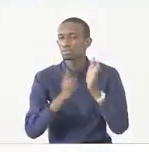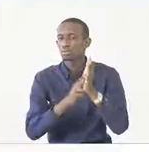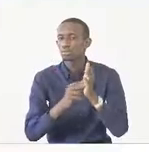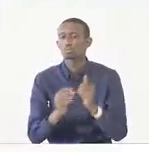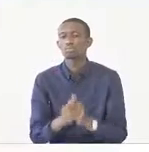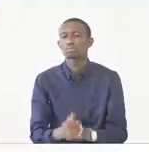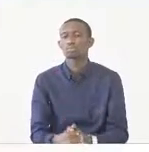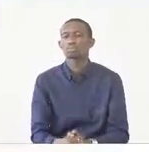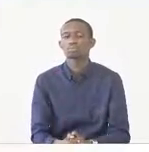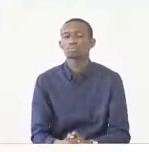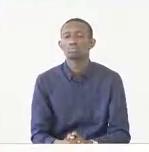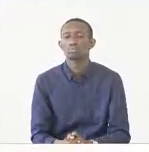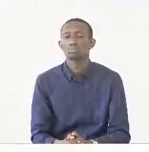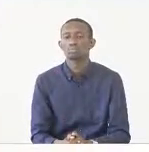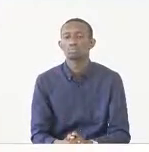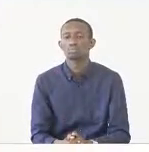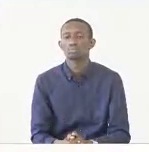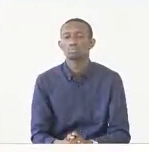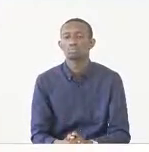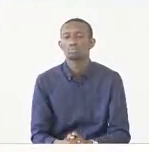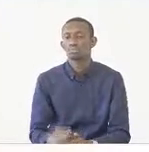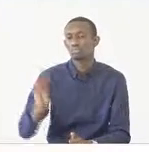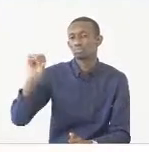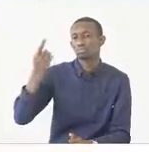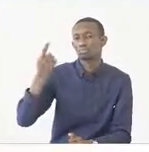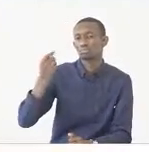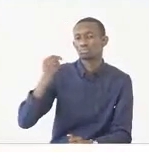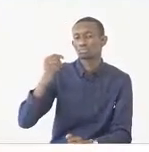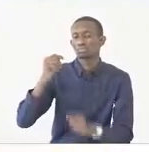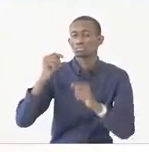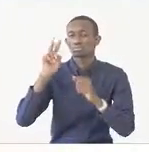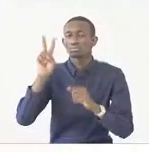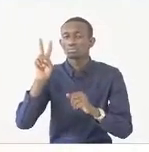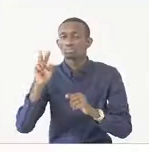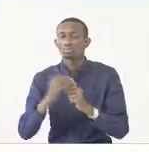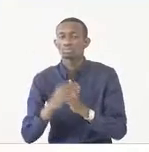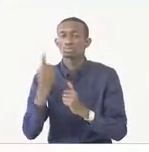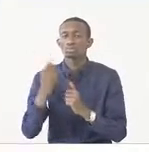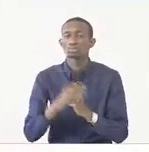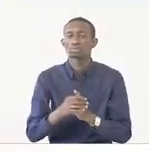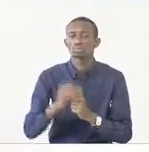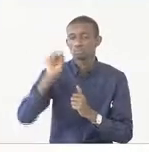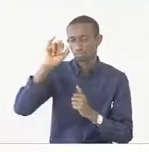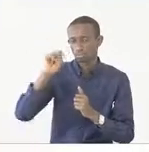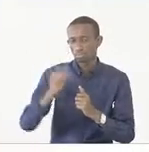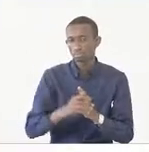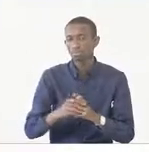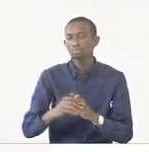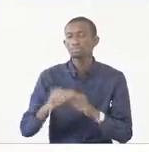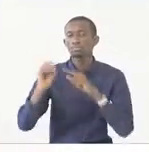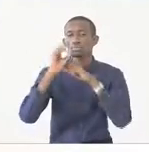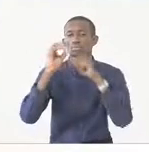equals to just that is mass m1 v1 then sine theta 1